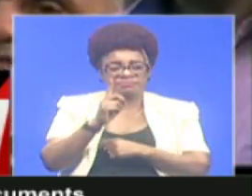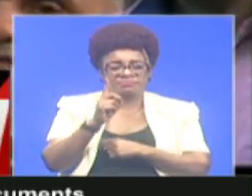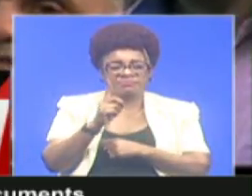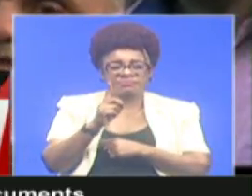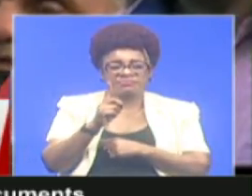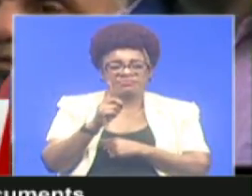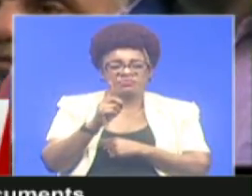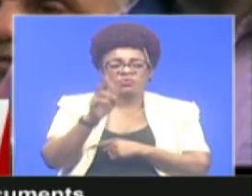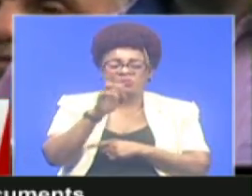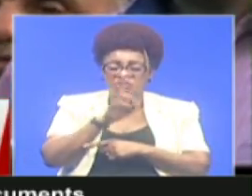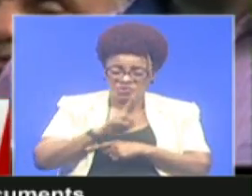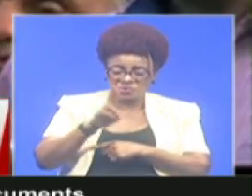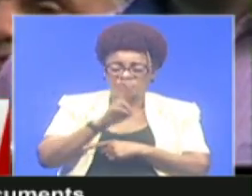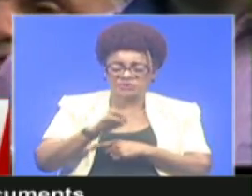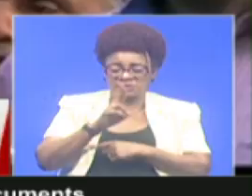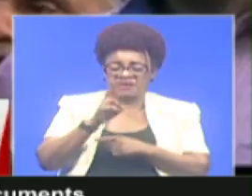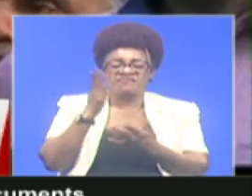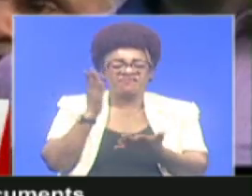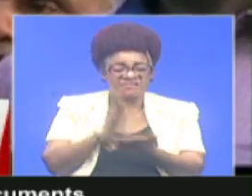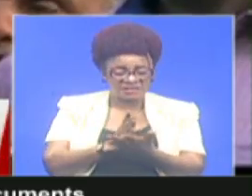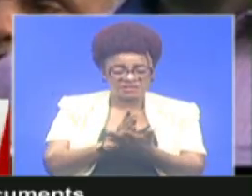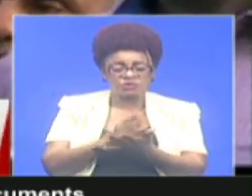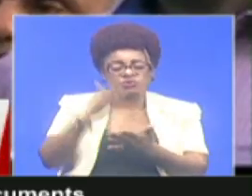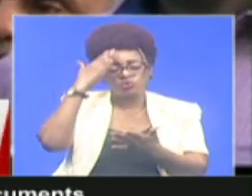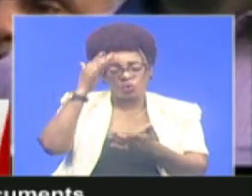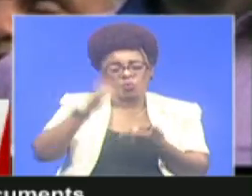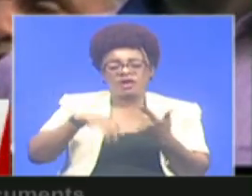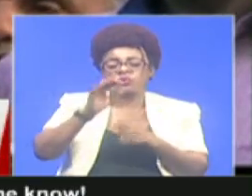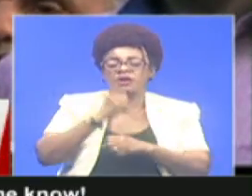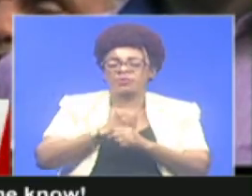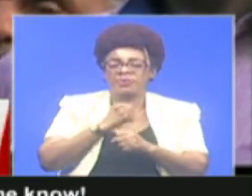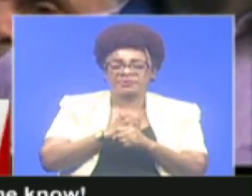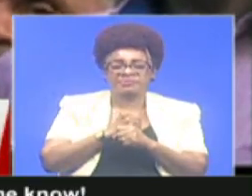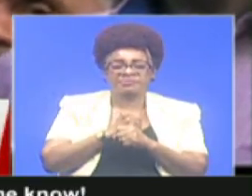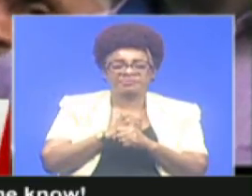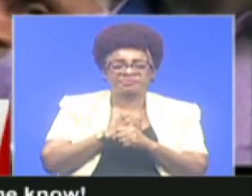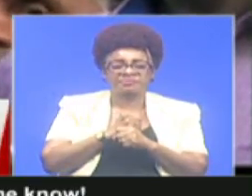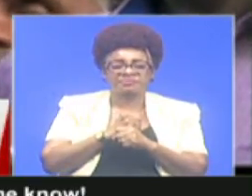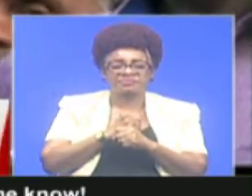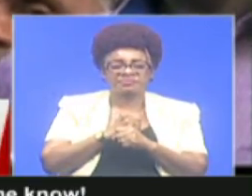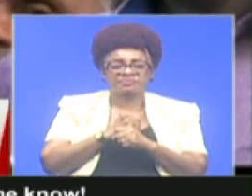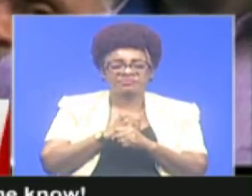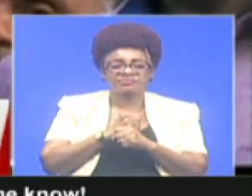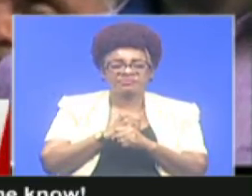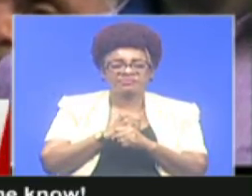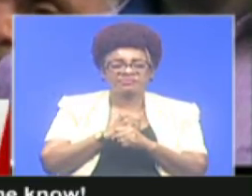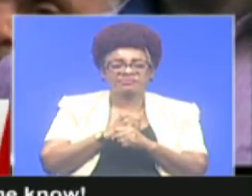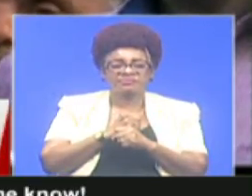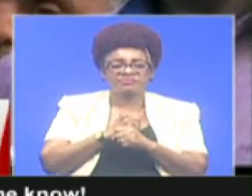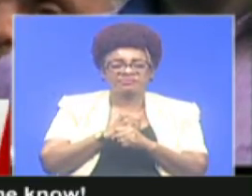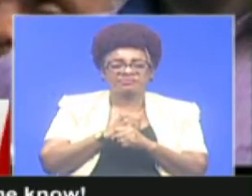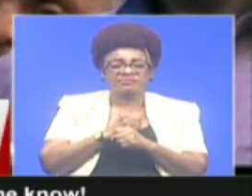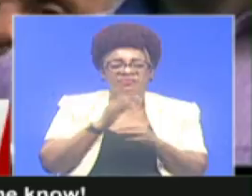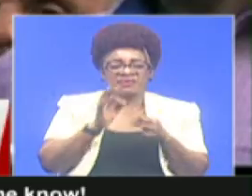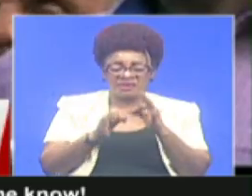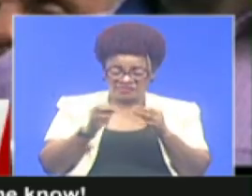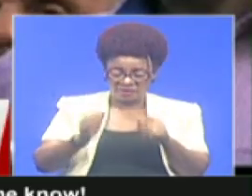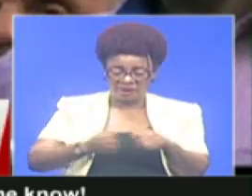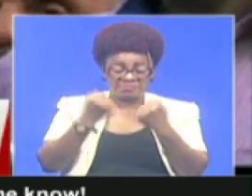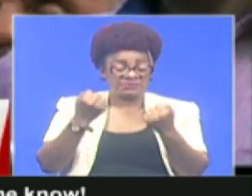the facts are determining what we are doing. When it becomes operationally unfeasible to do the